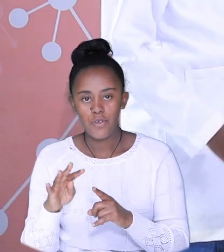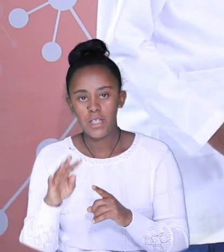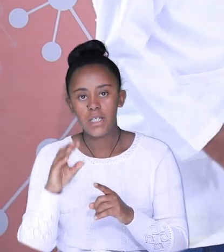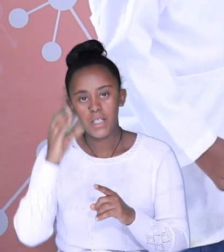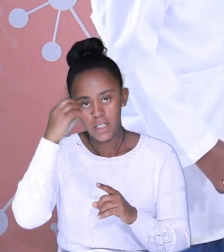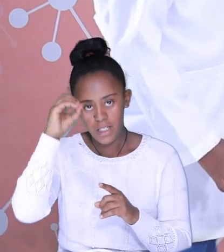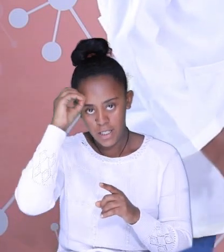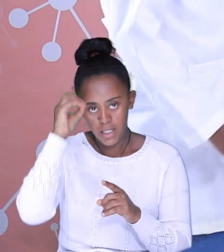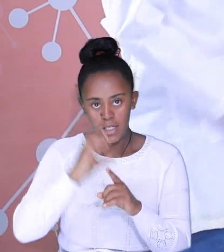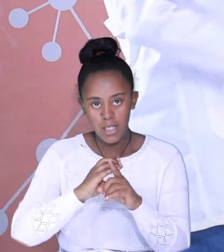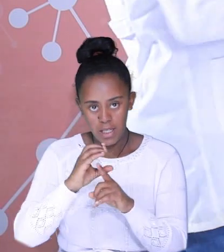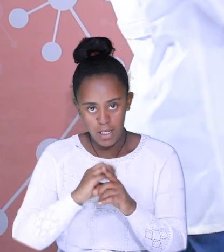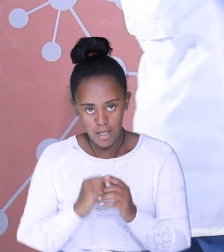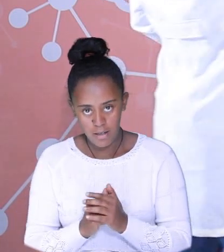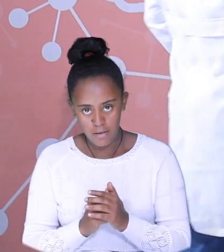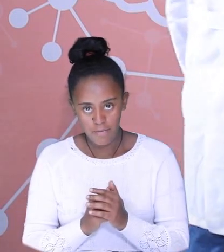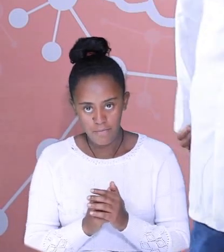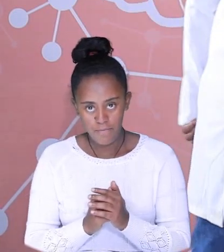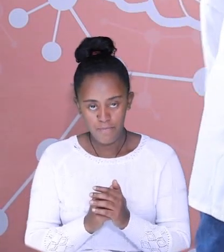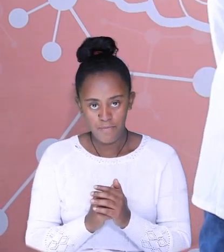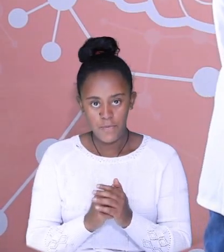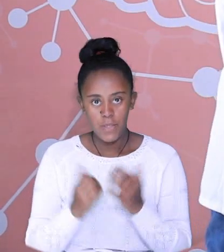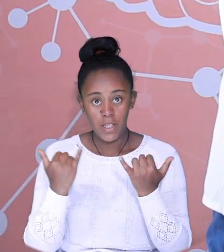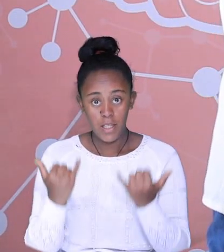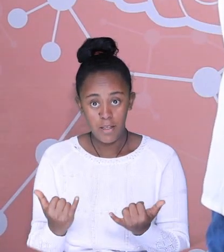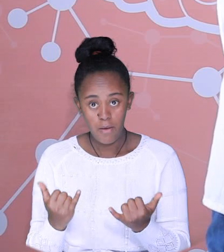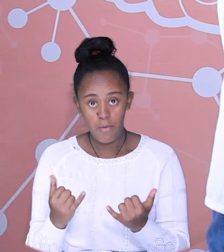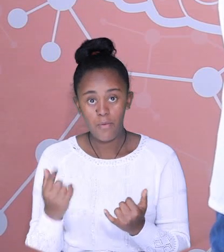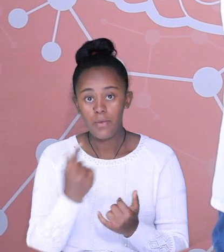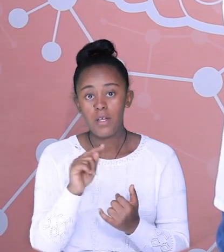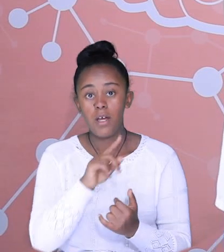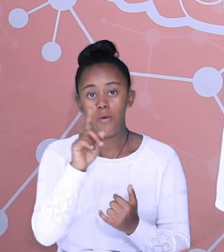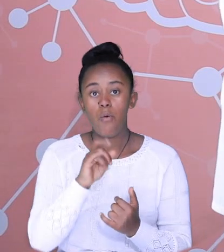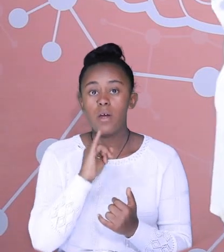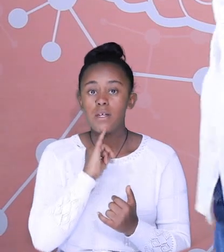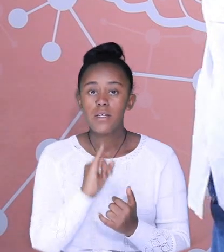centigrade. Now the required is